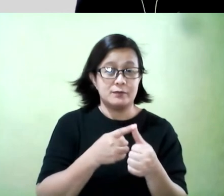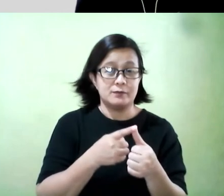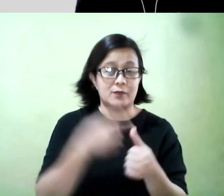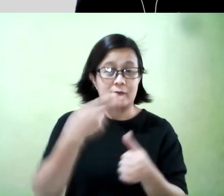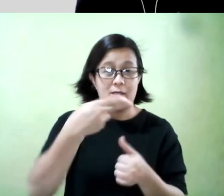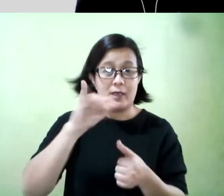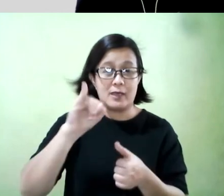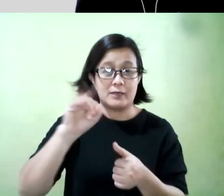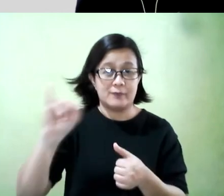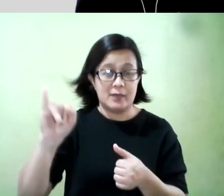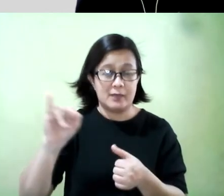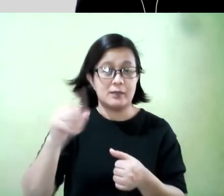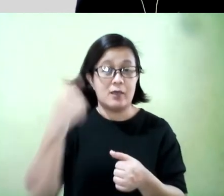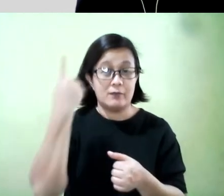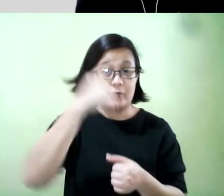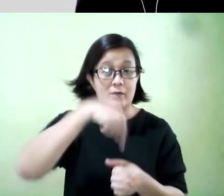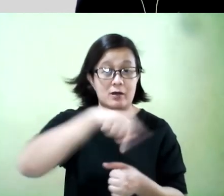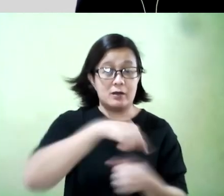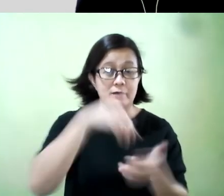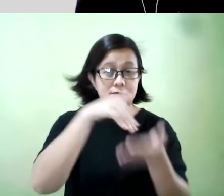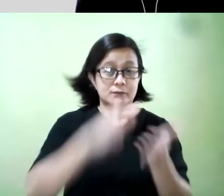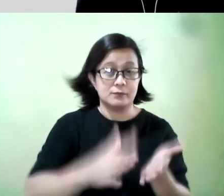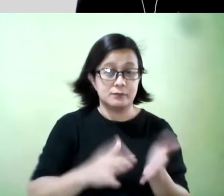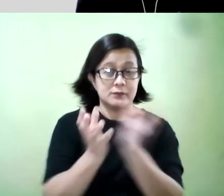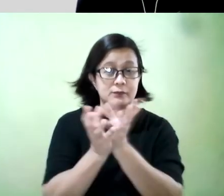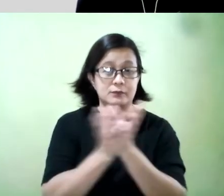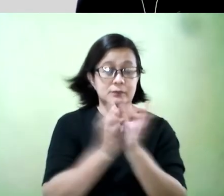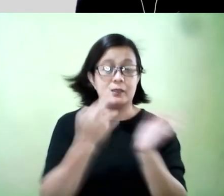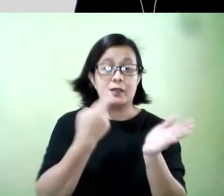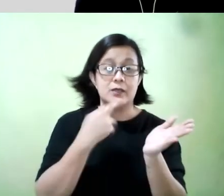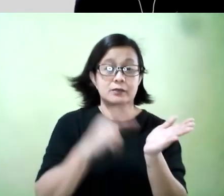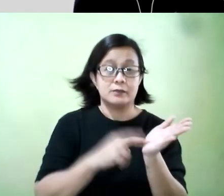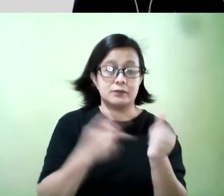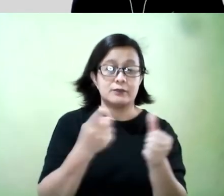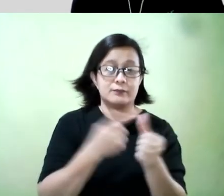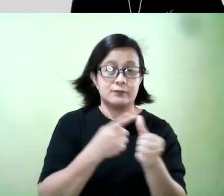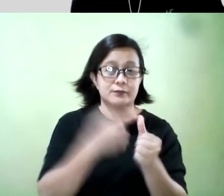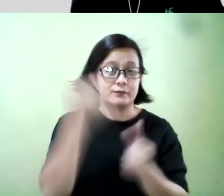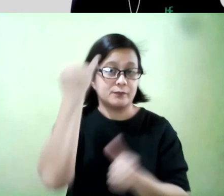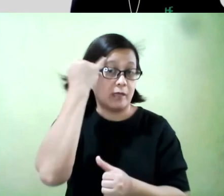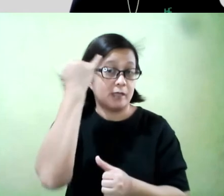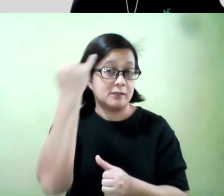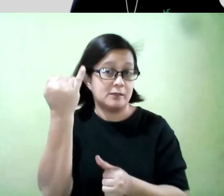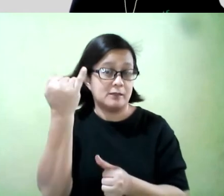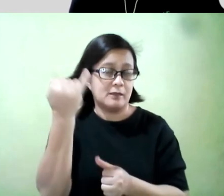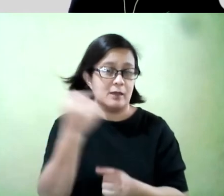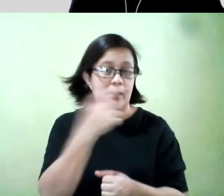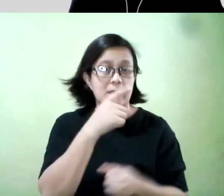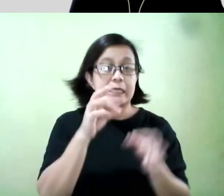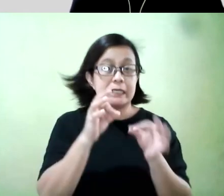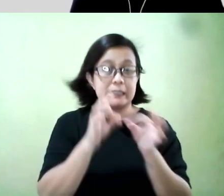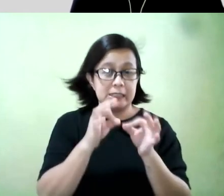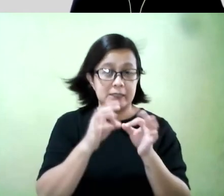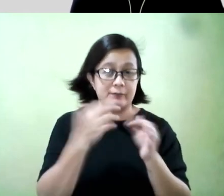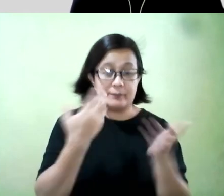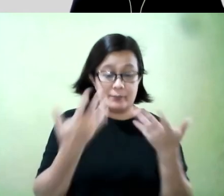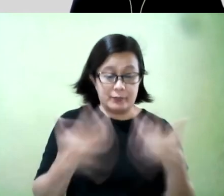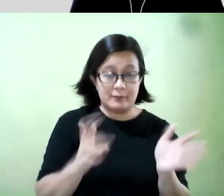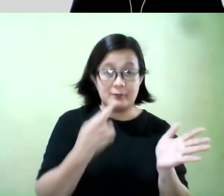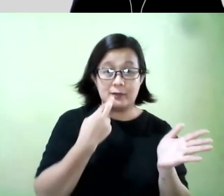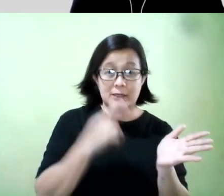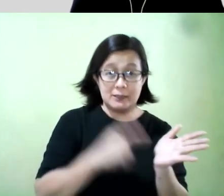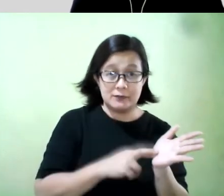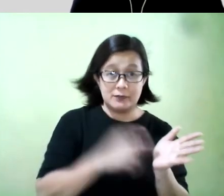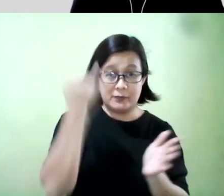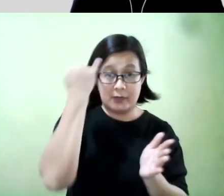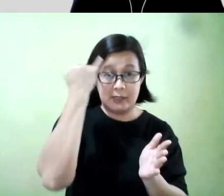is for our students or community to register their ideas. Kasi once you registered your ideas or